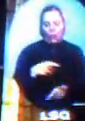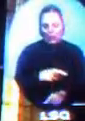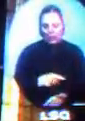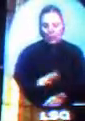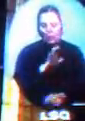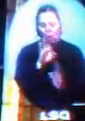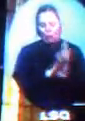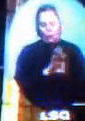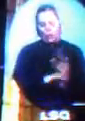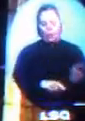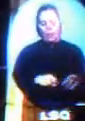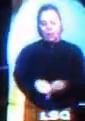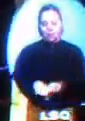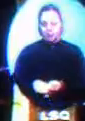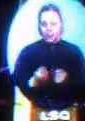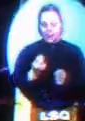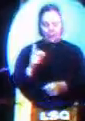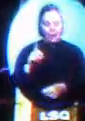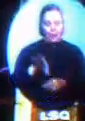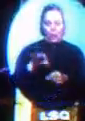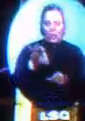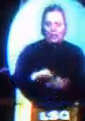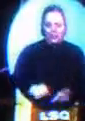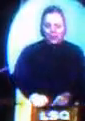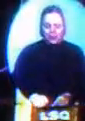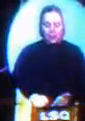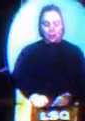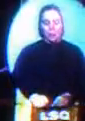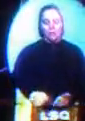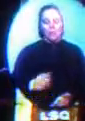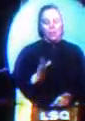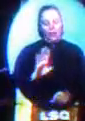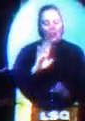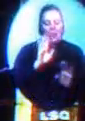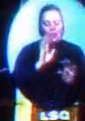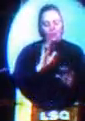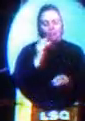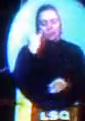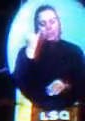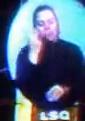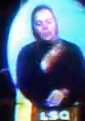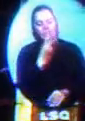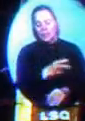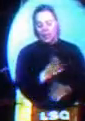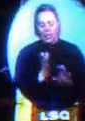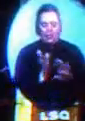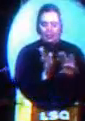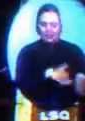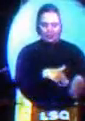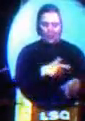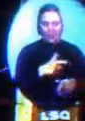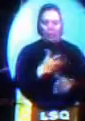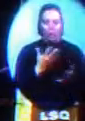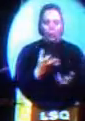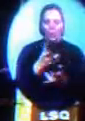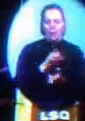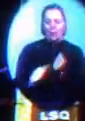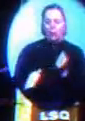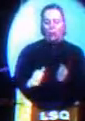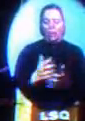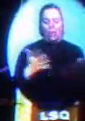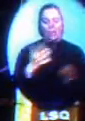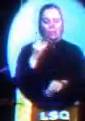and an affront to democracy. Why don't they quit their ideological crusade to destroy this great prairie institution and join with the